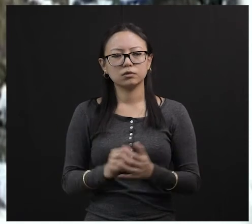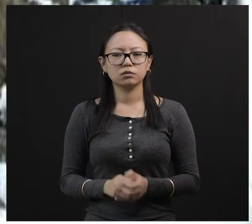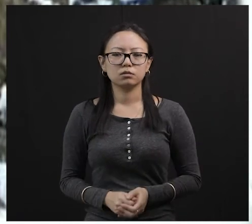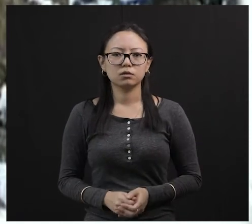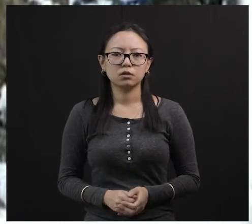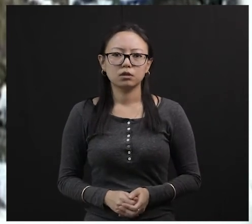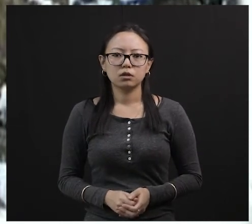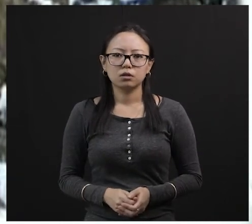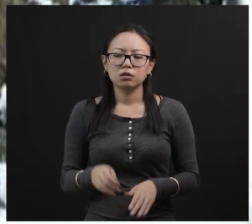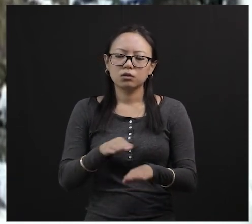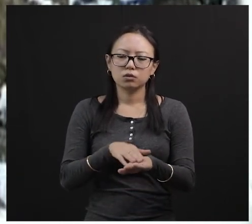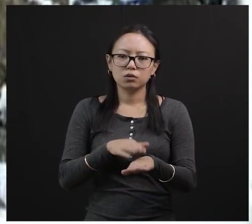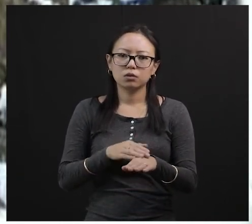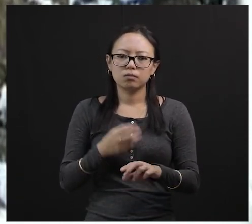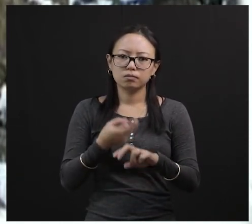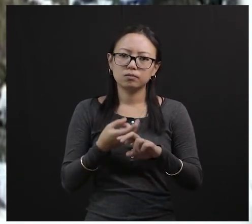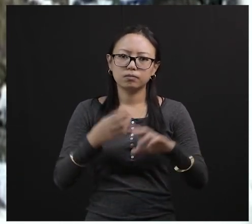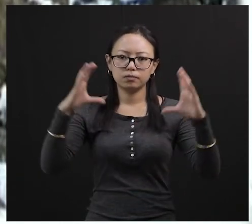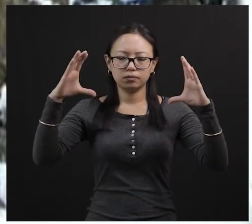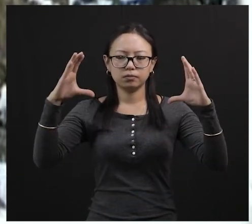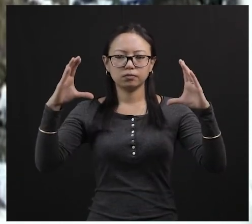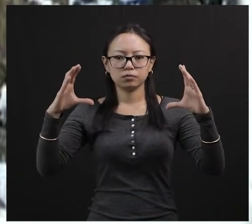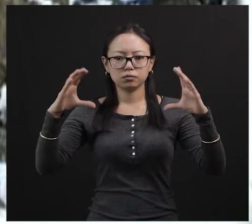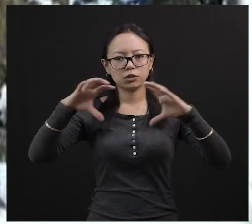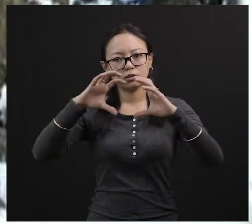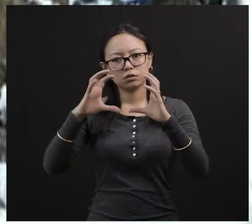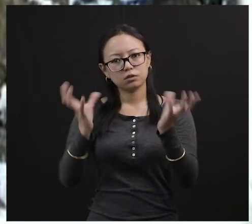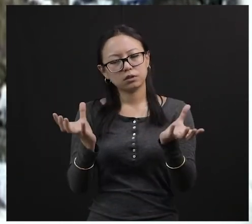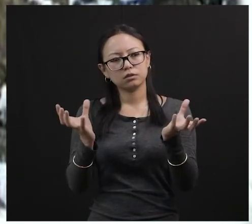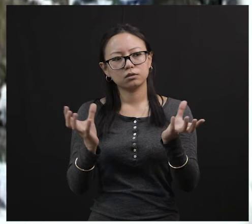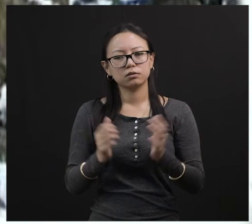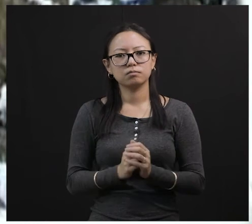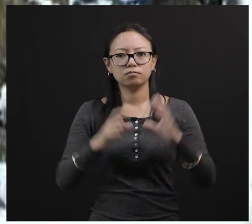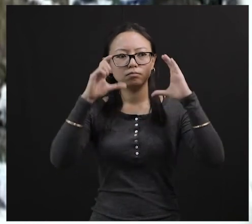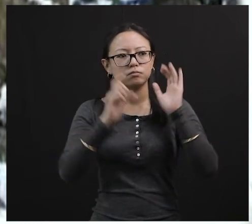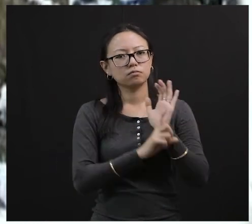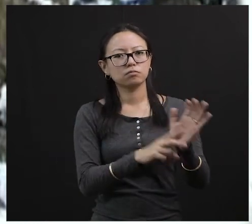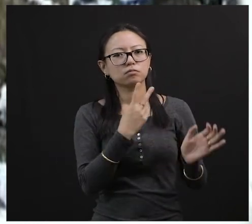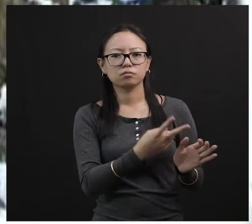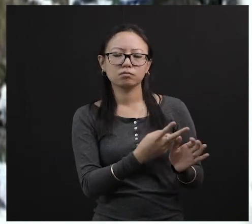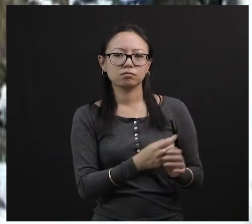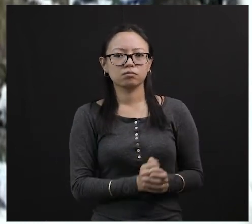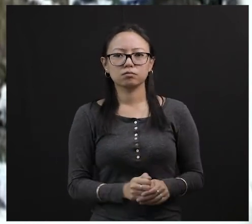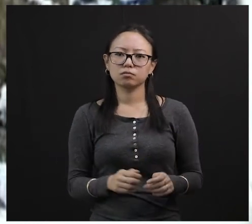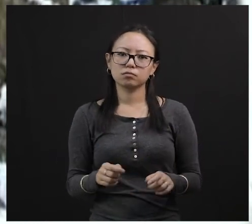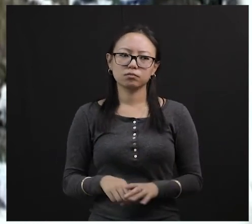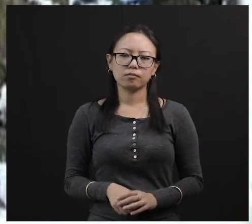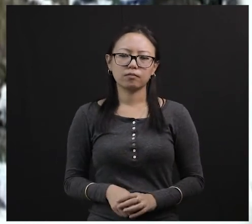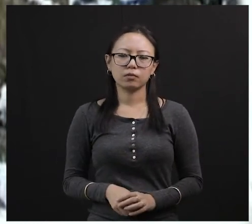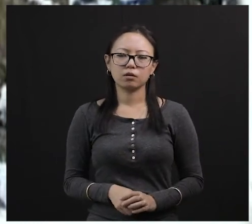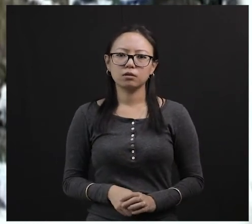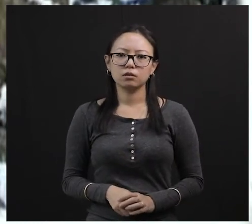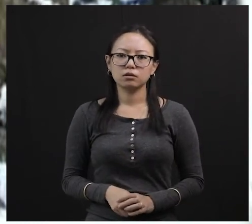to form soil. So by the action of sun, by the action of water, the